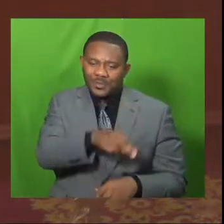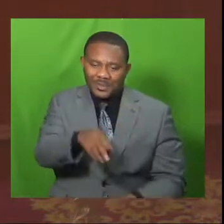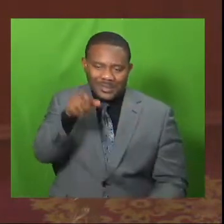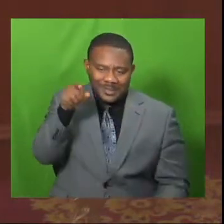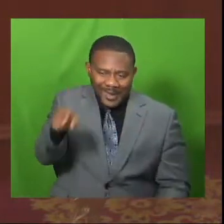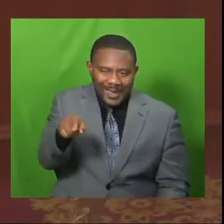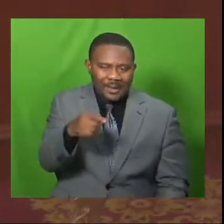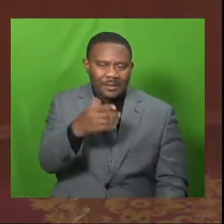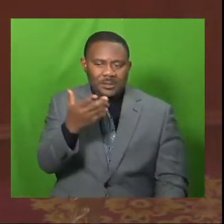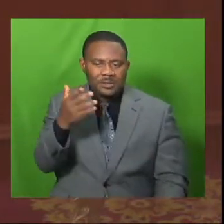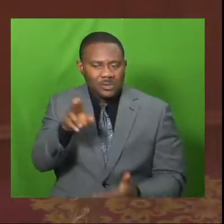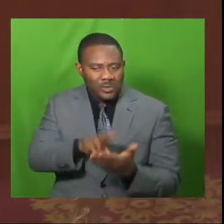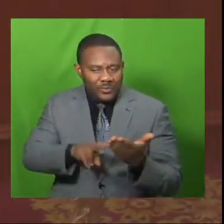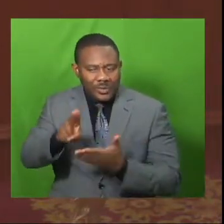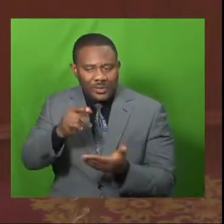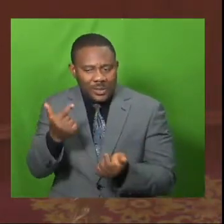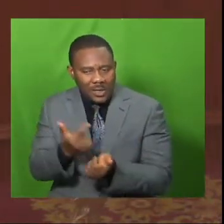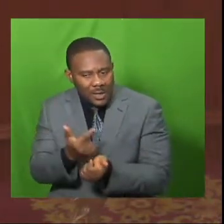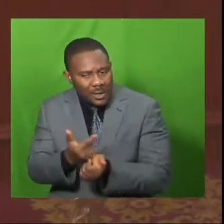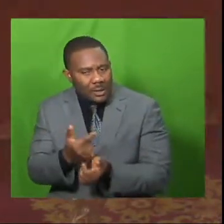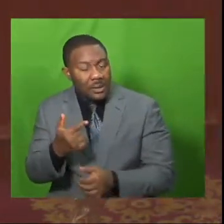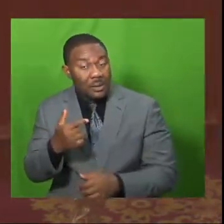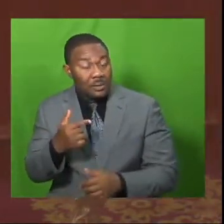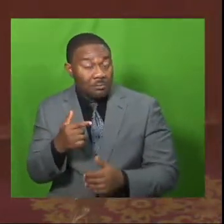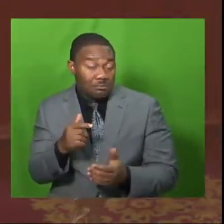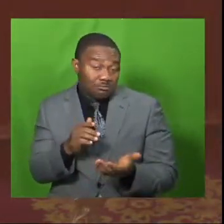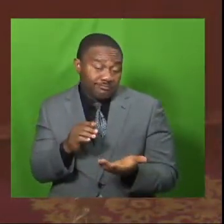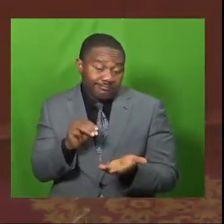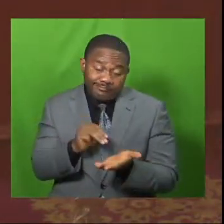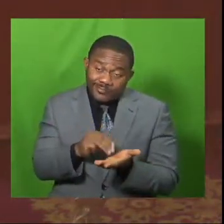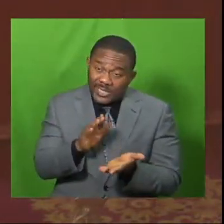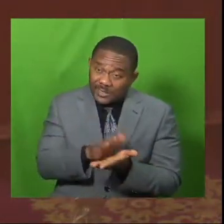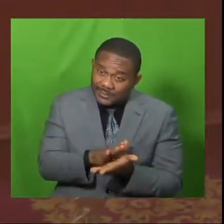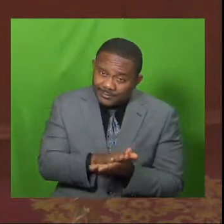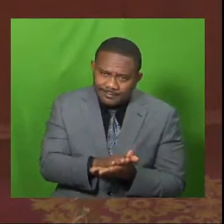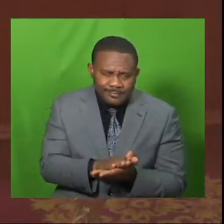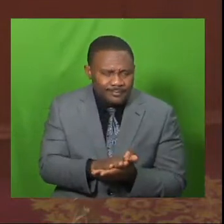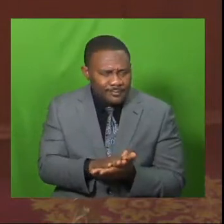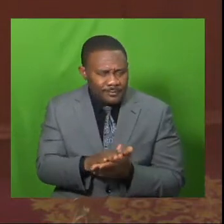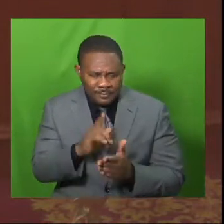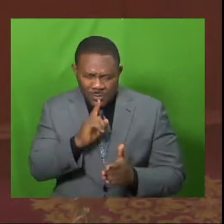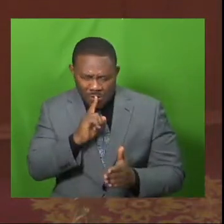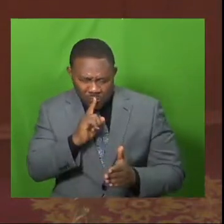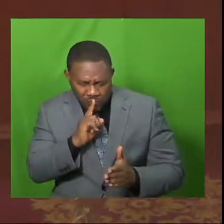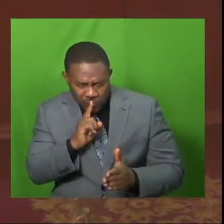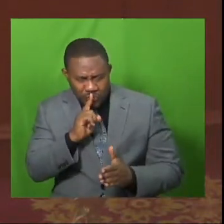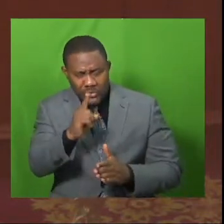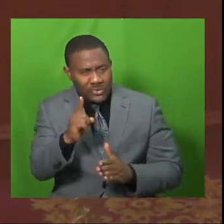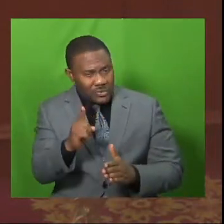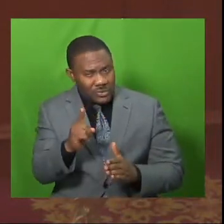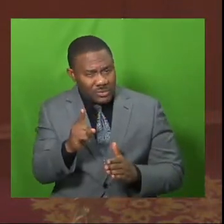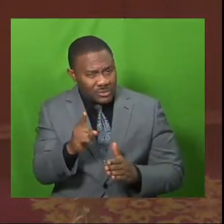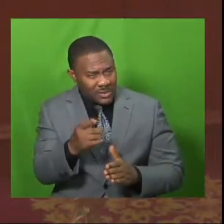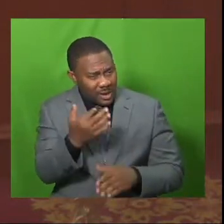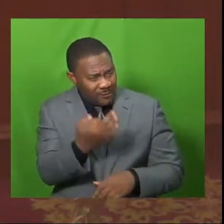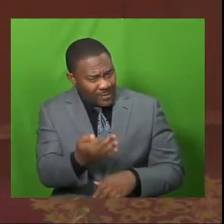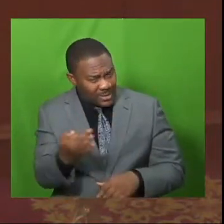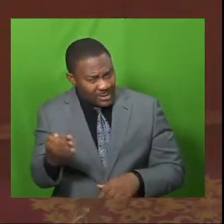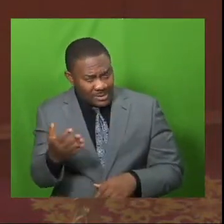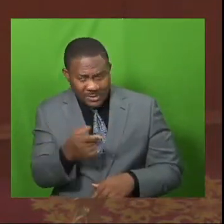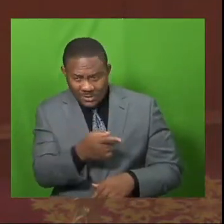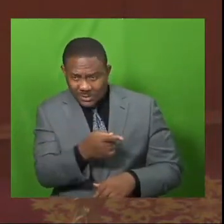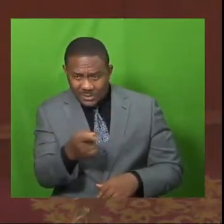will mention the University of Ghana Medical School. We will mention clear facilities, and we don't count our infrastructure